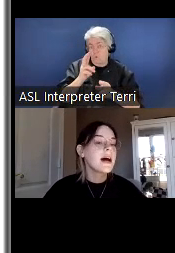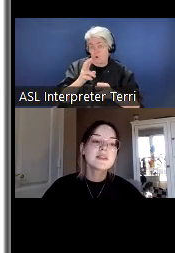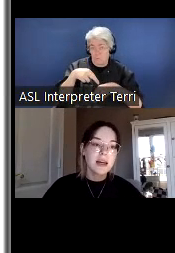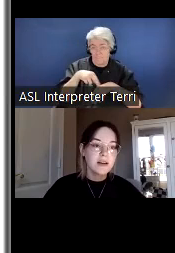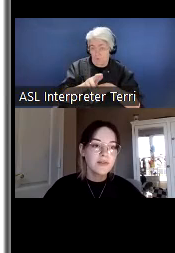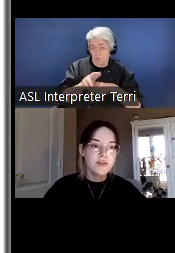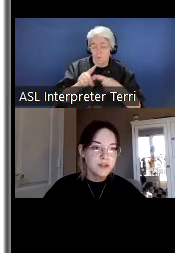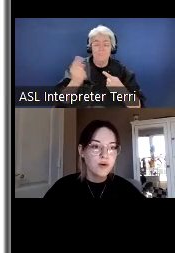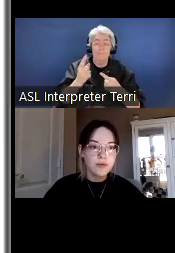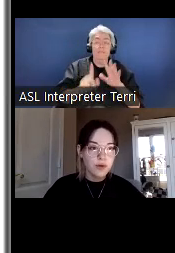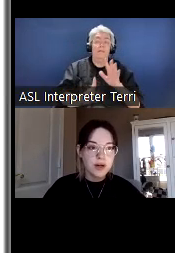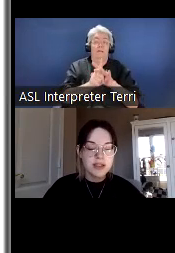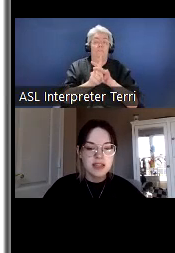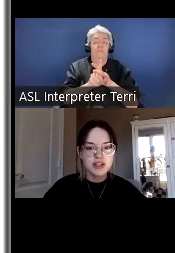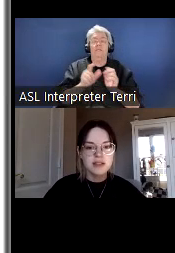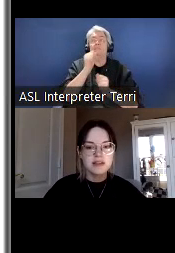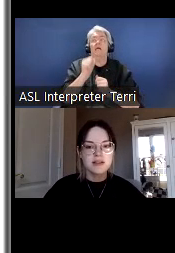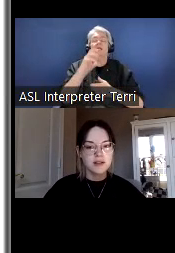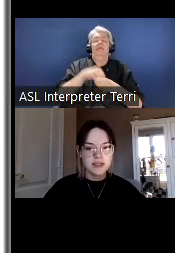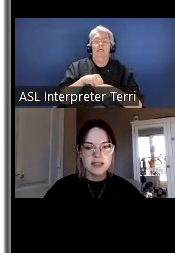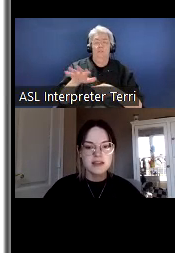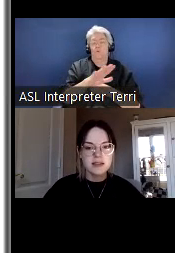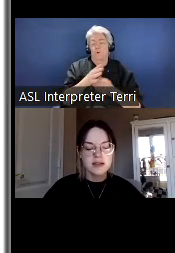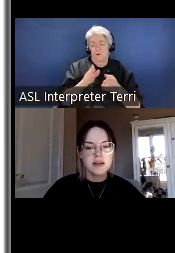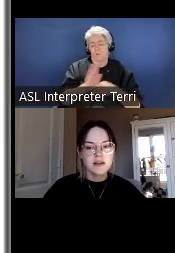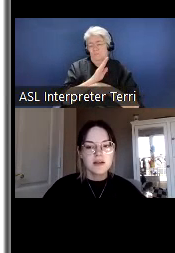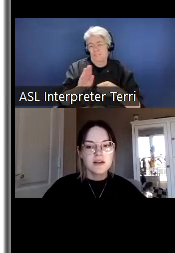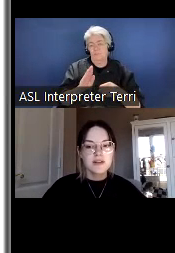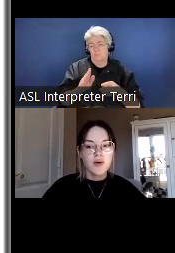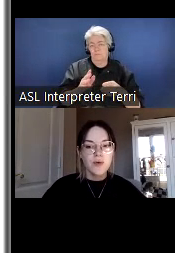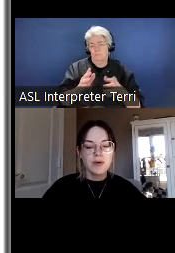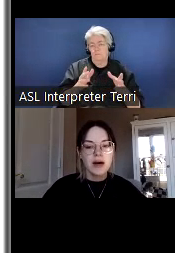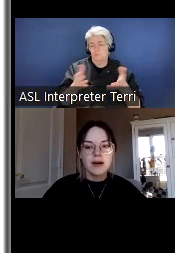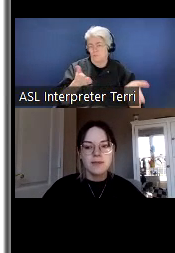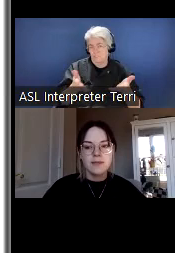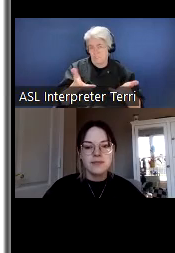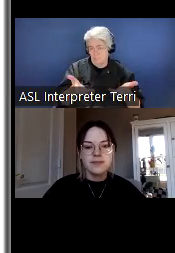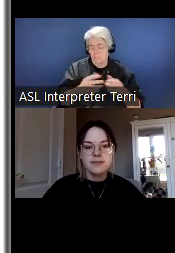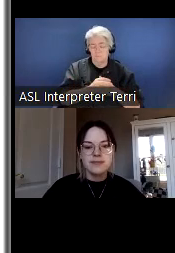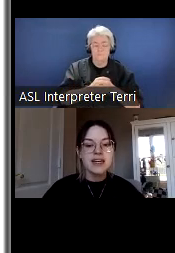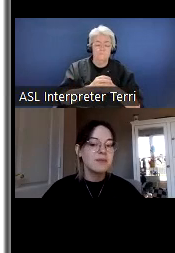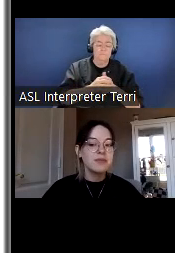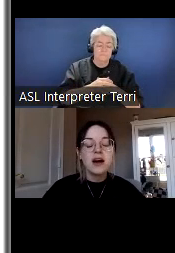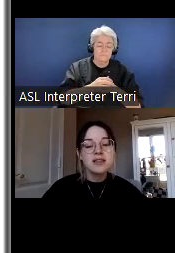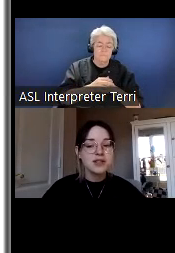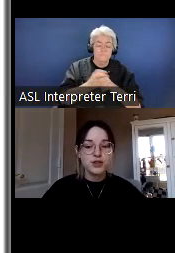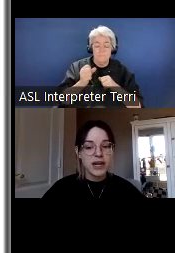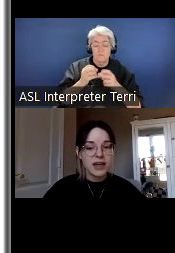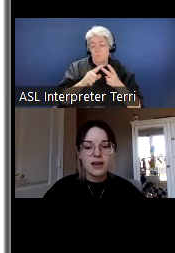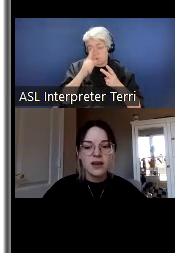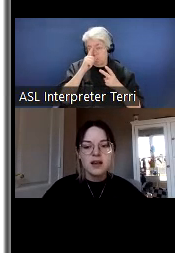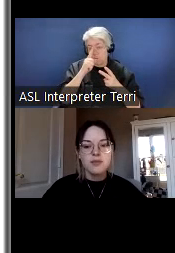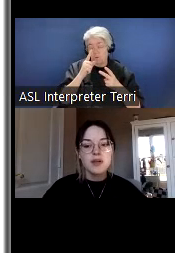up that's outside of the scope of your organization's services. So, again, beyond